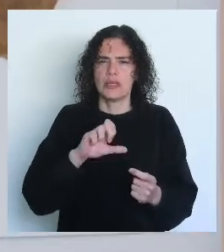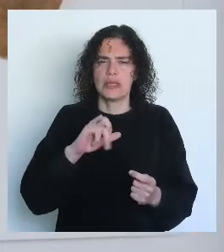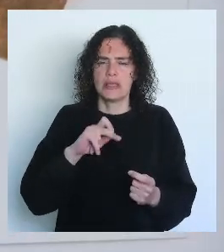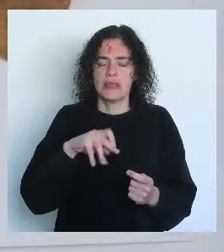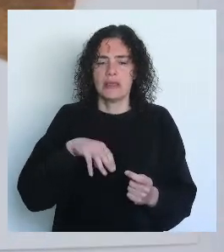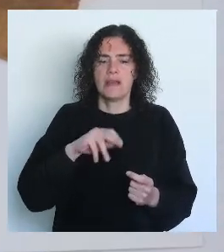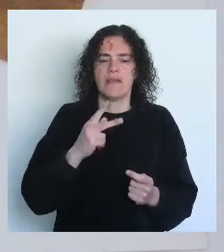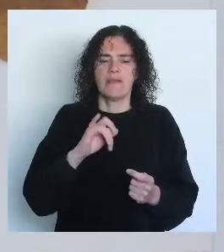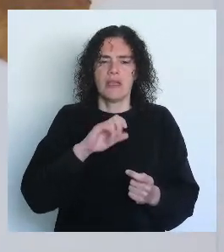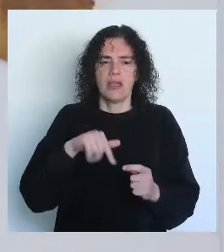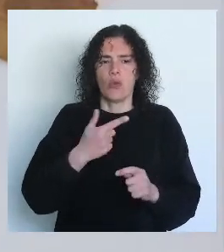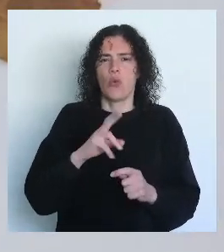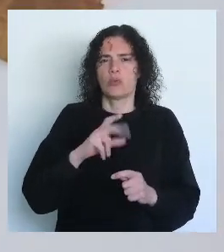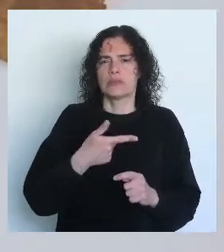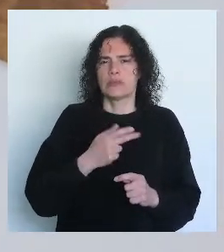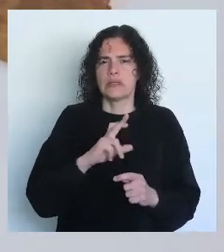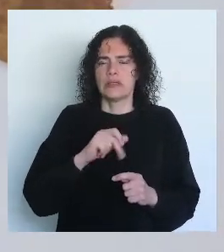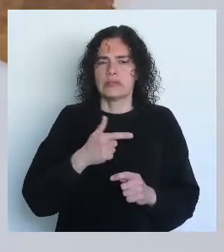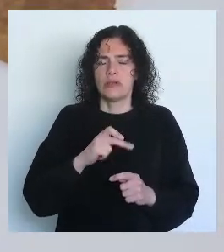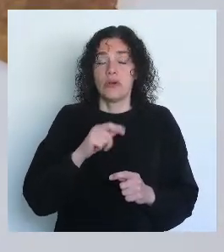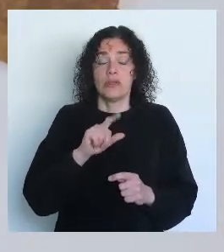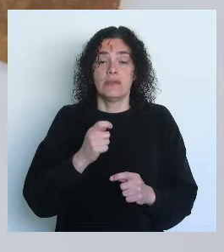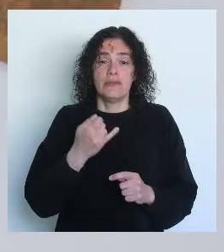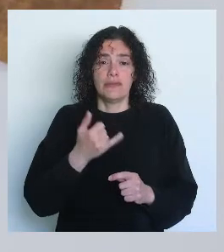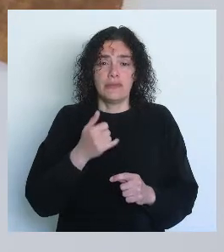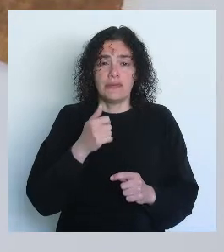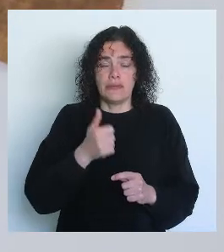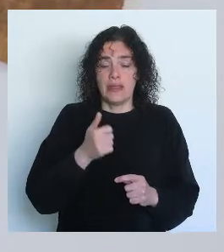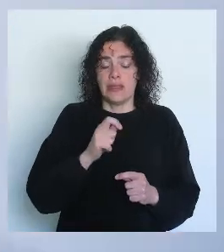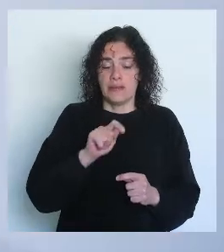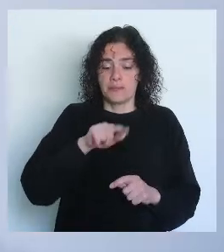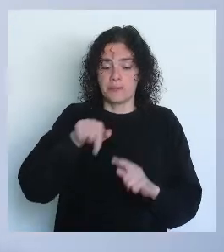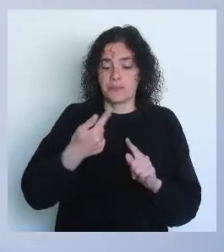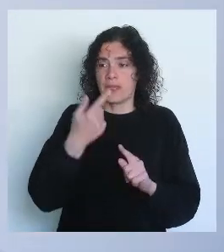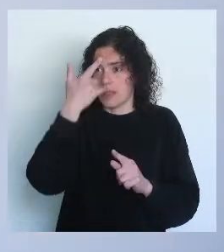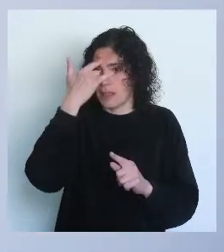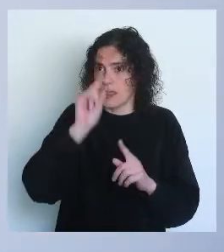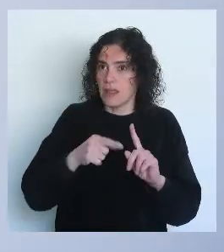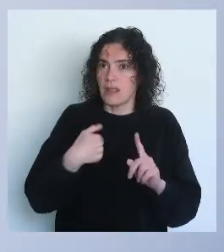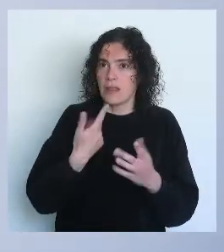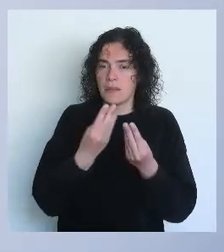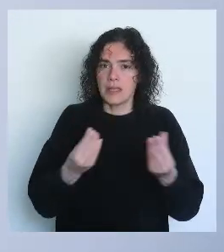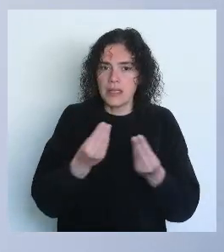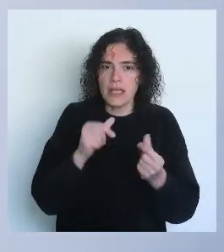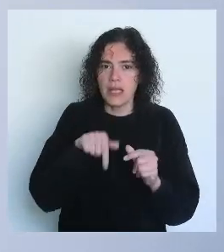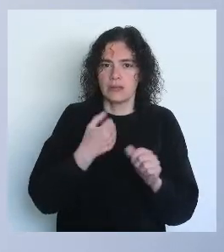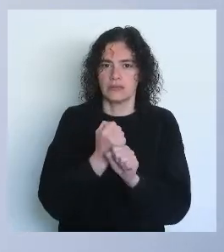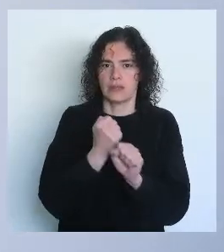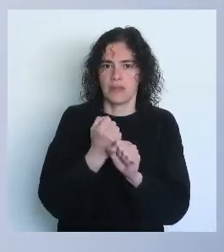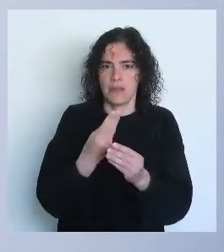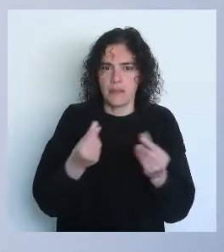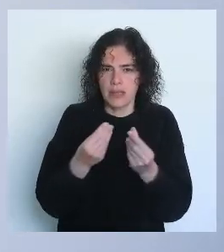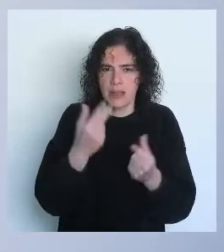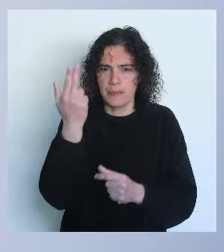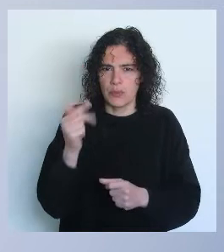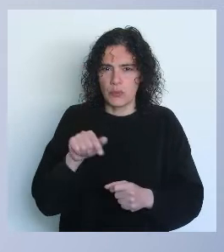Joachim Vieira or with Richard Turtle or Barry Levey, this idea that the material of the